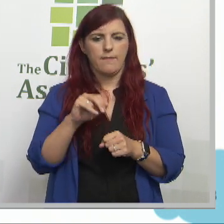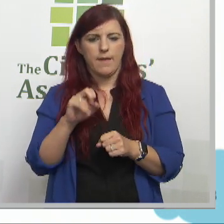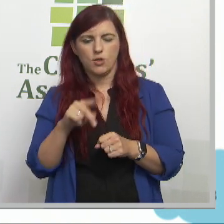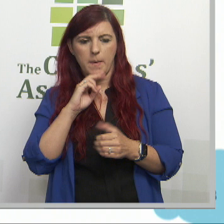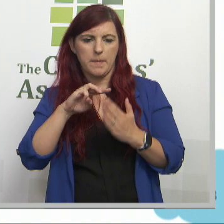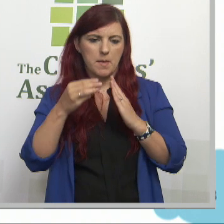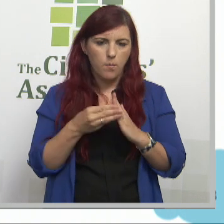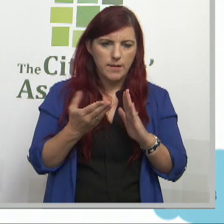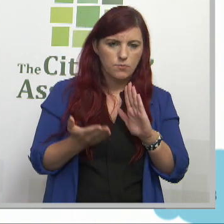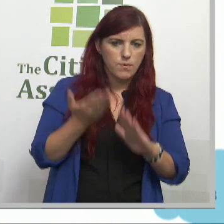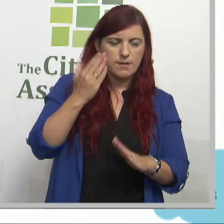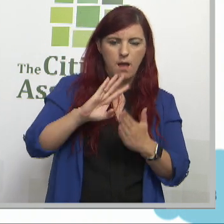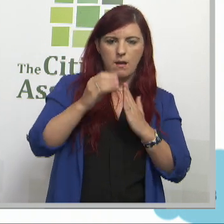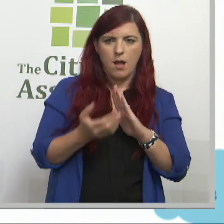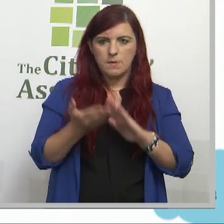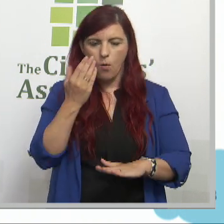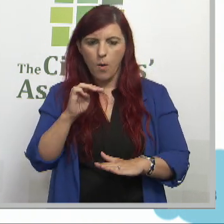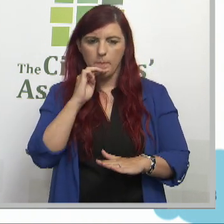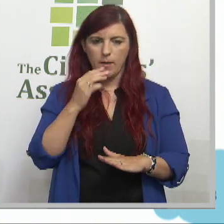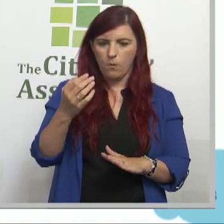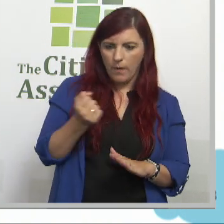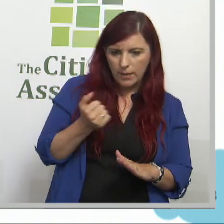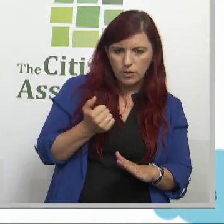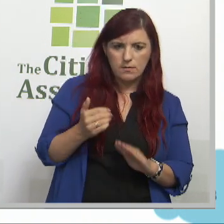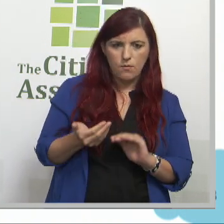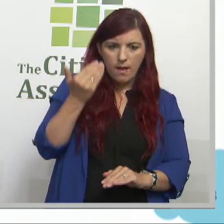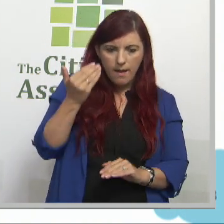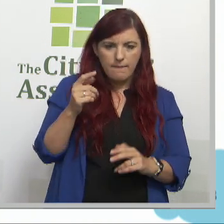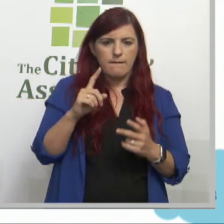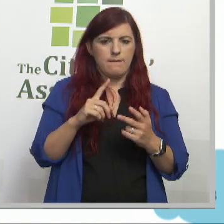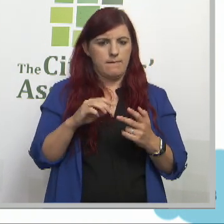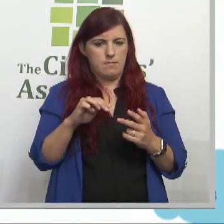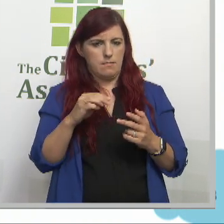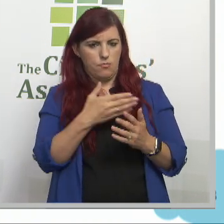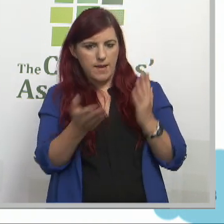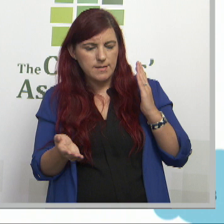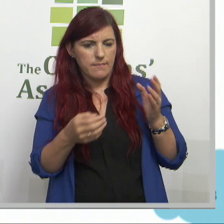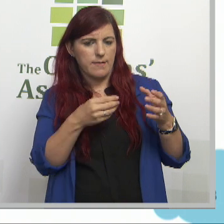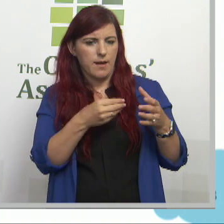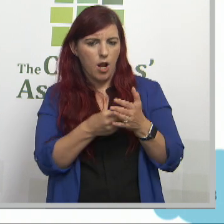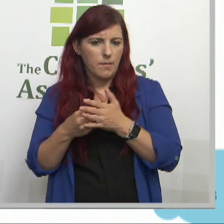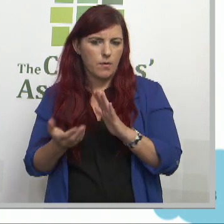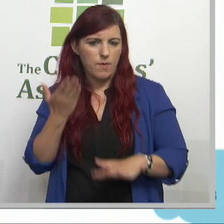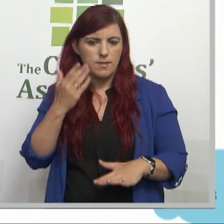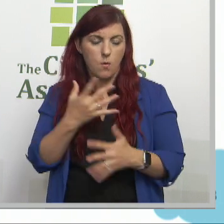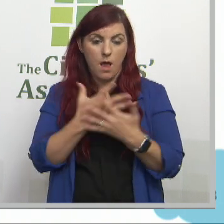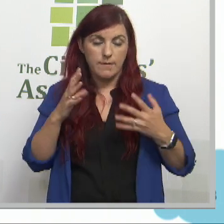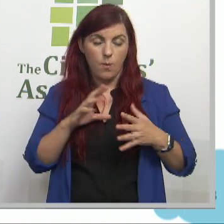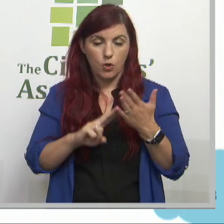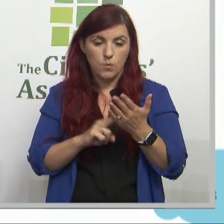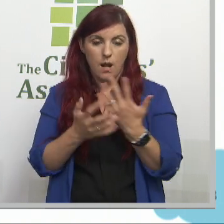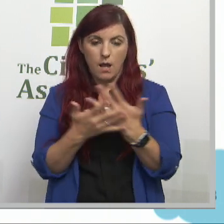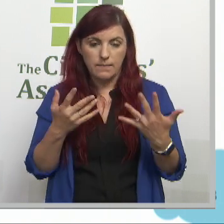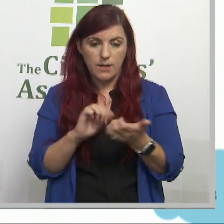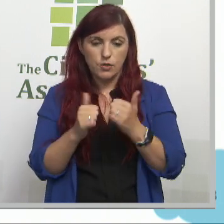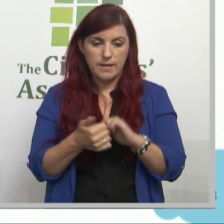have risen. Public sector wages are going to rise to keep them in line with increases in the rest of the economy. So these kind of things will eat up a lot of that. And generally, that's